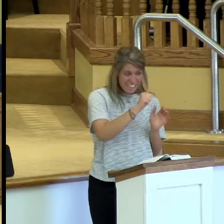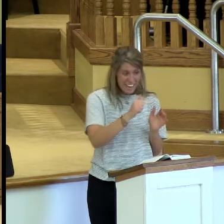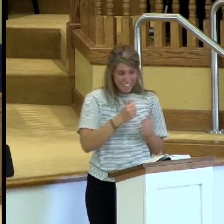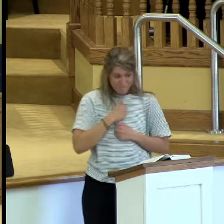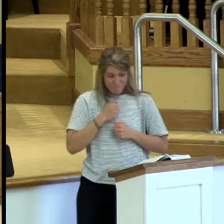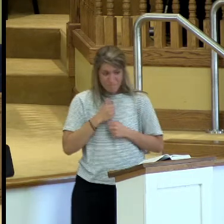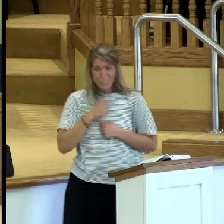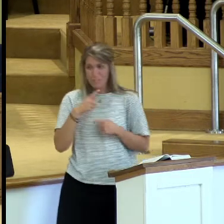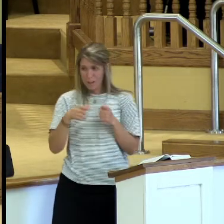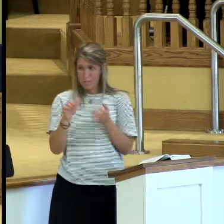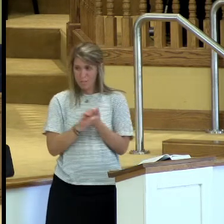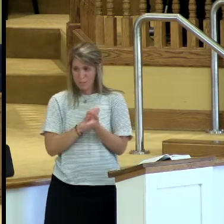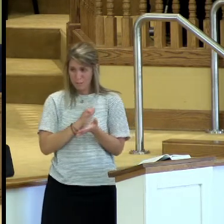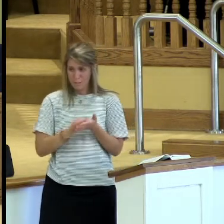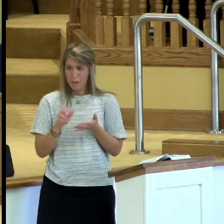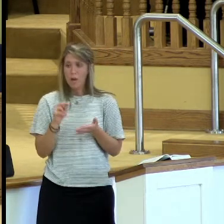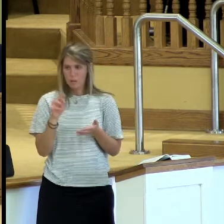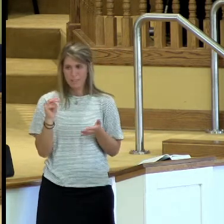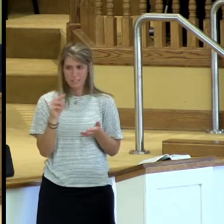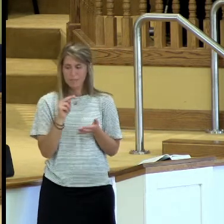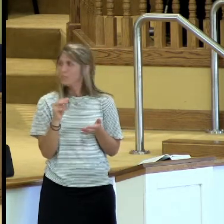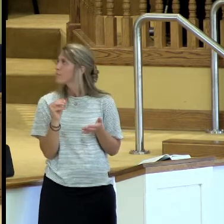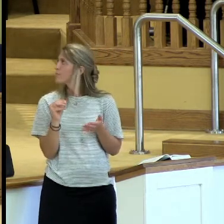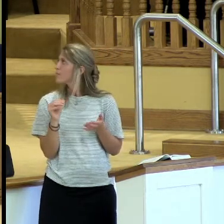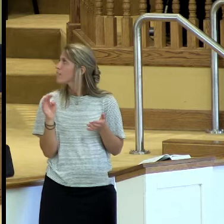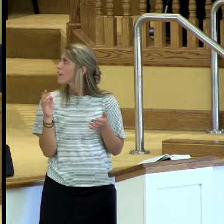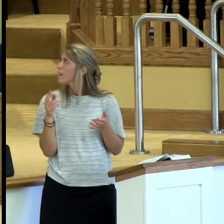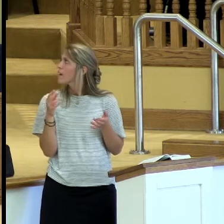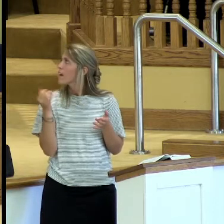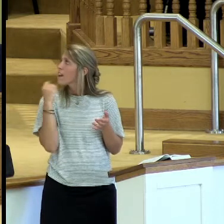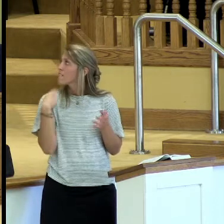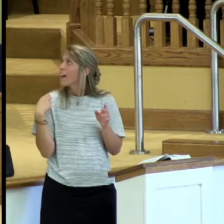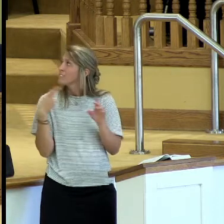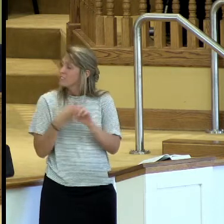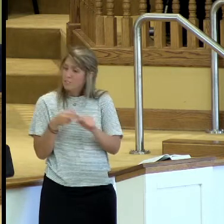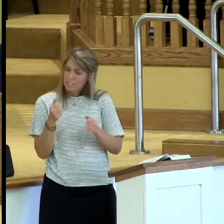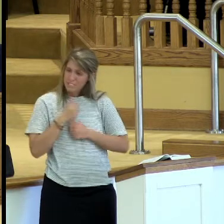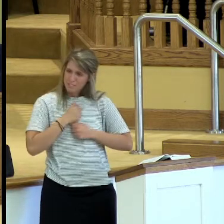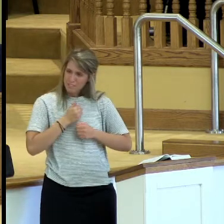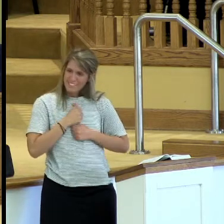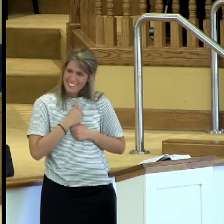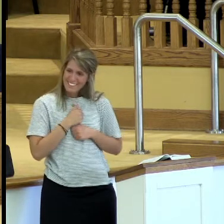from Buffalo, New York, if I joined the military.